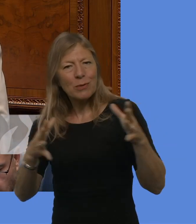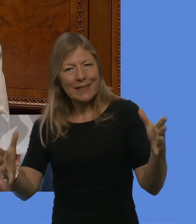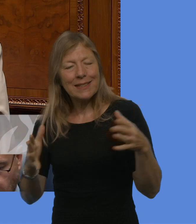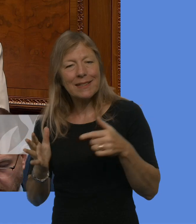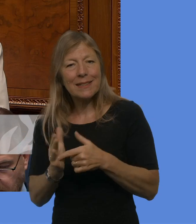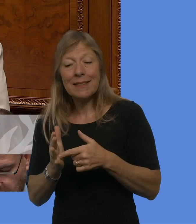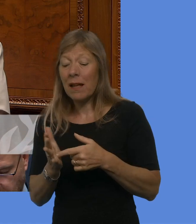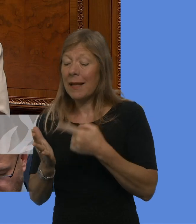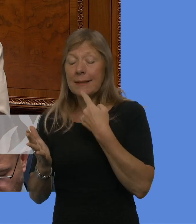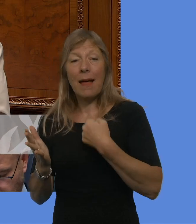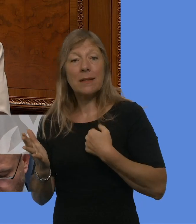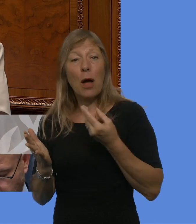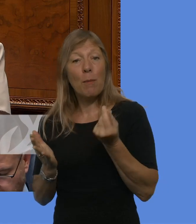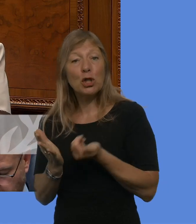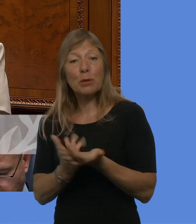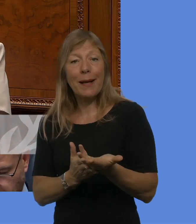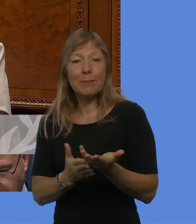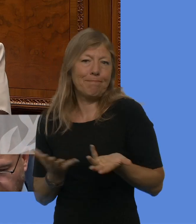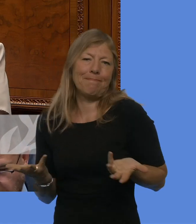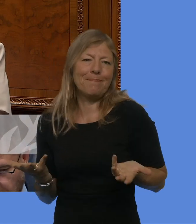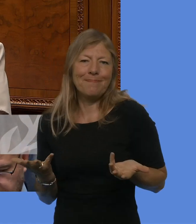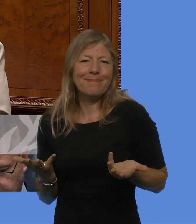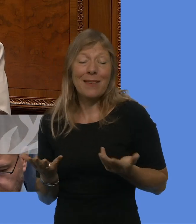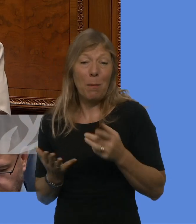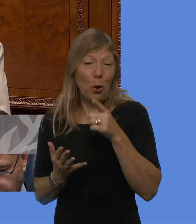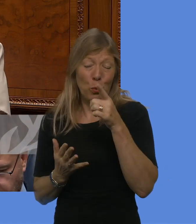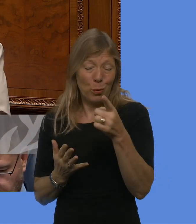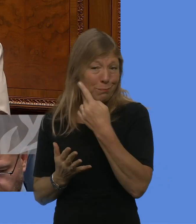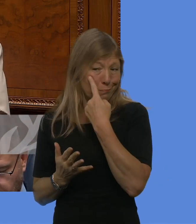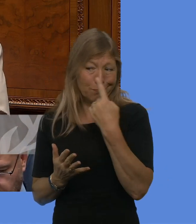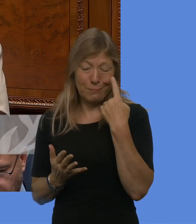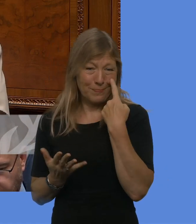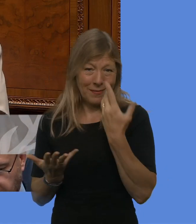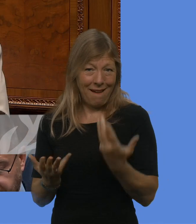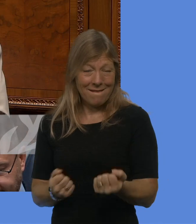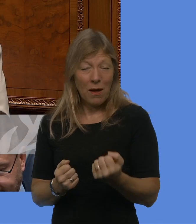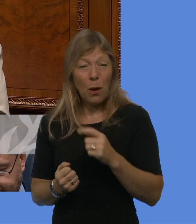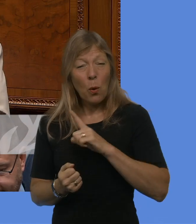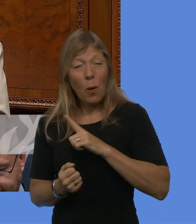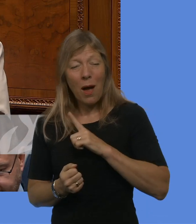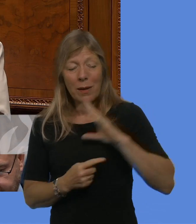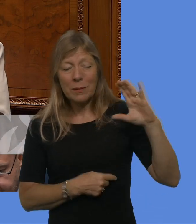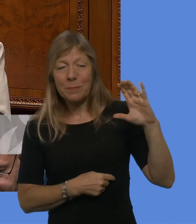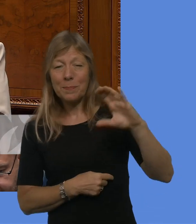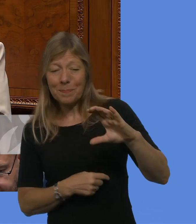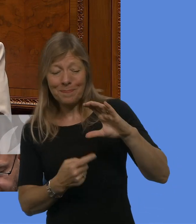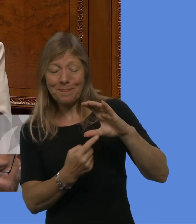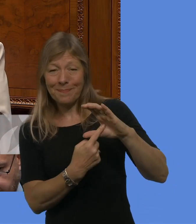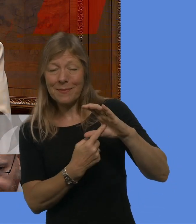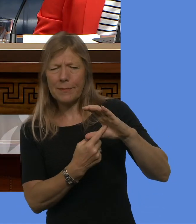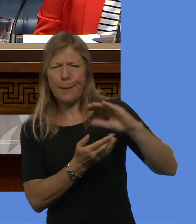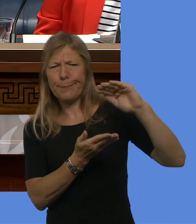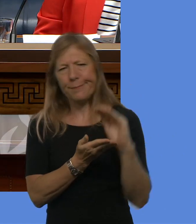told us that you are not serious about integrated education because you've taken away £150 million of capital spend on